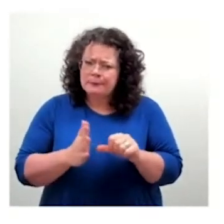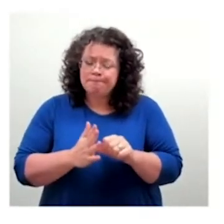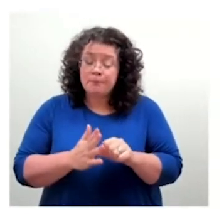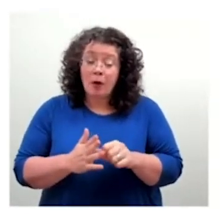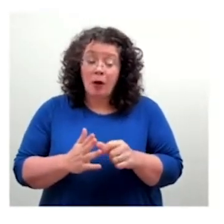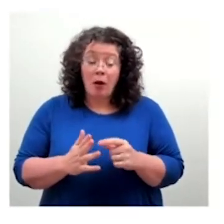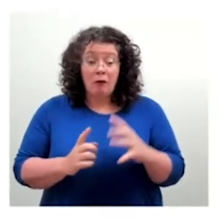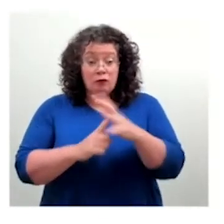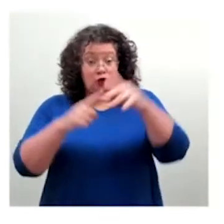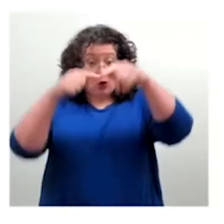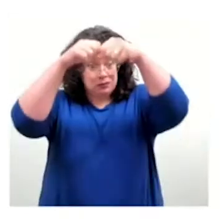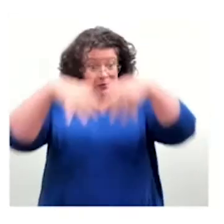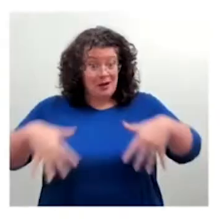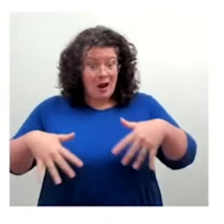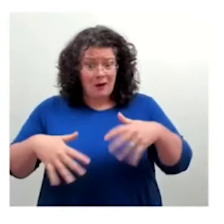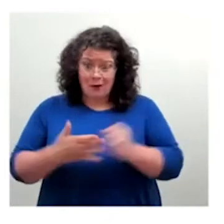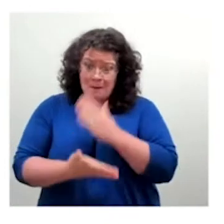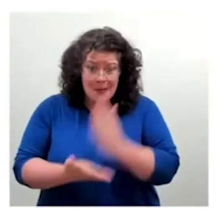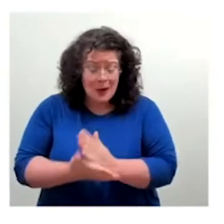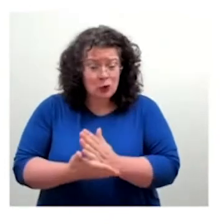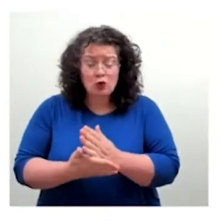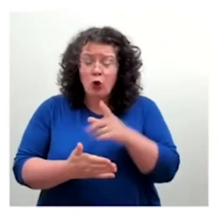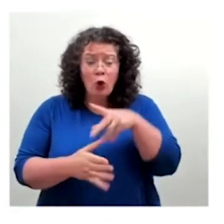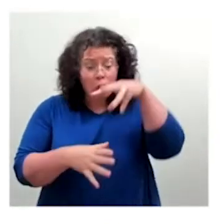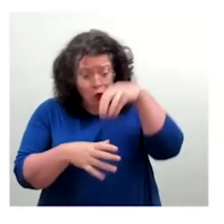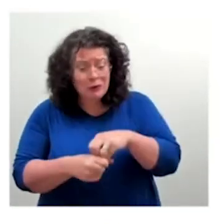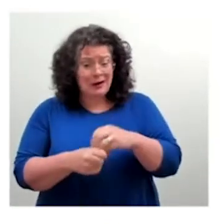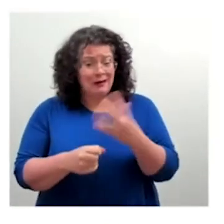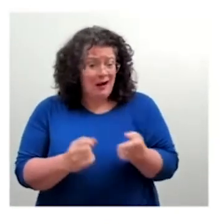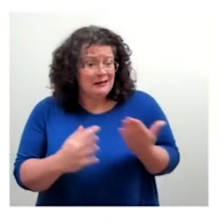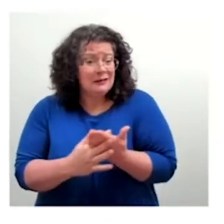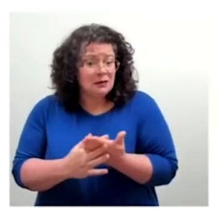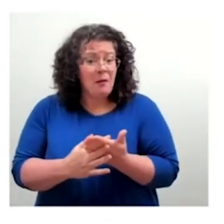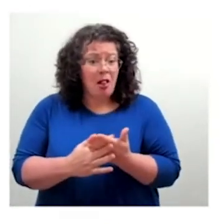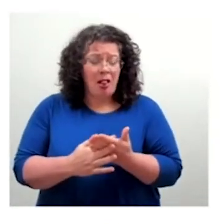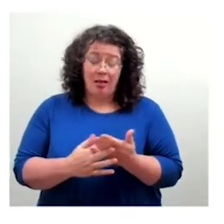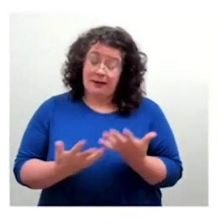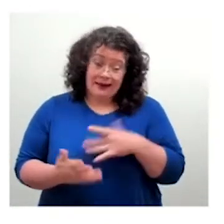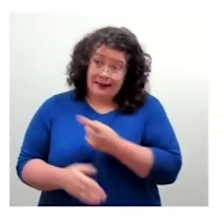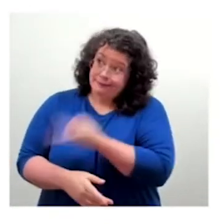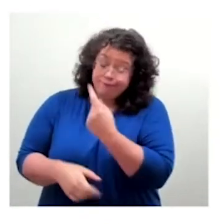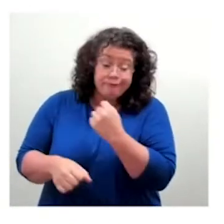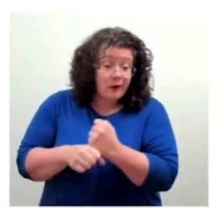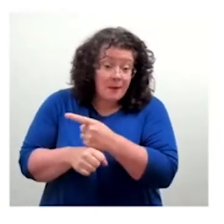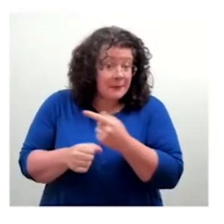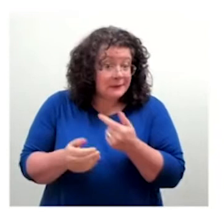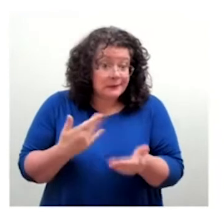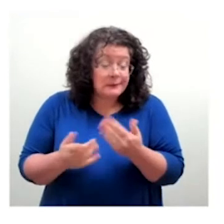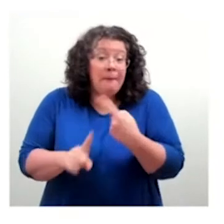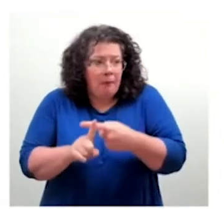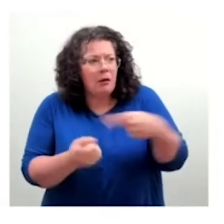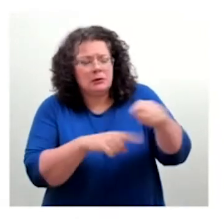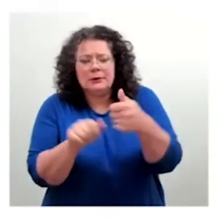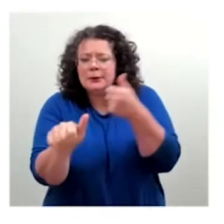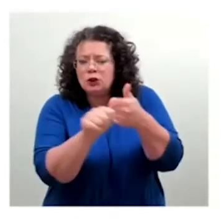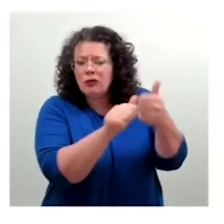you for that. Irene, do you want to introduce yourself? And we're talking about, actually, on that, we're talking about COVID and how has